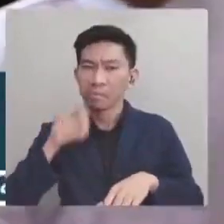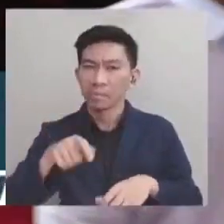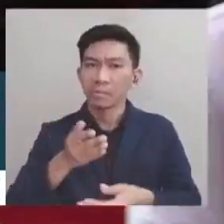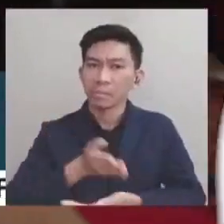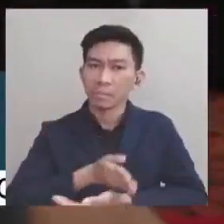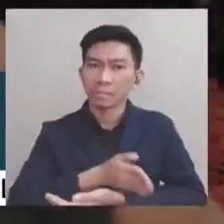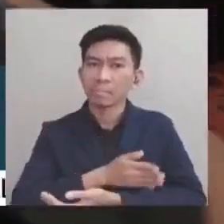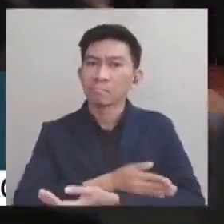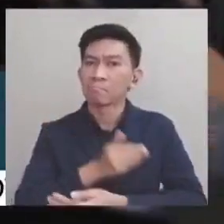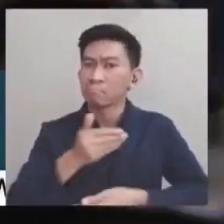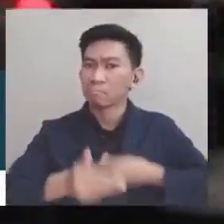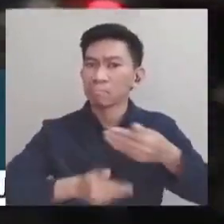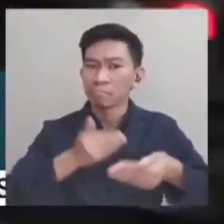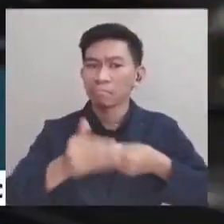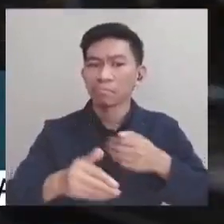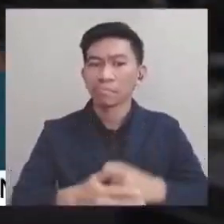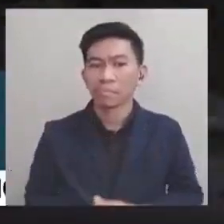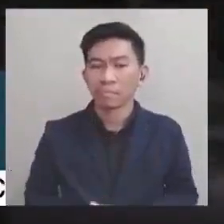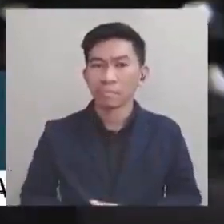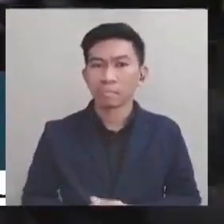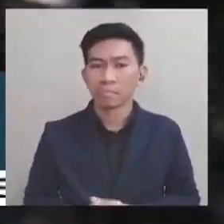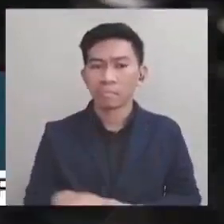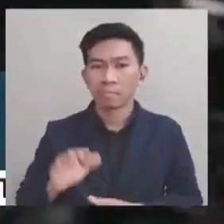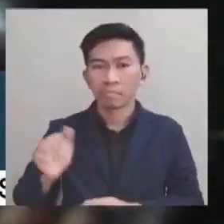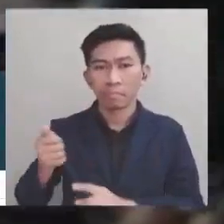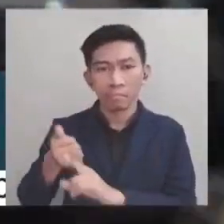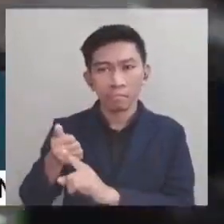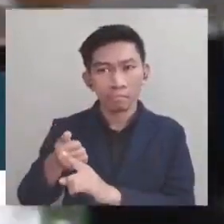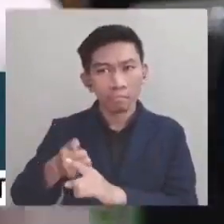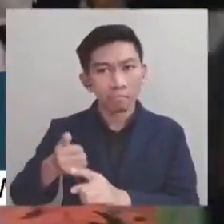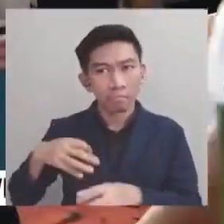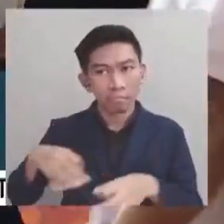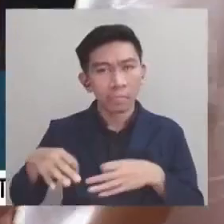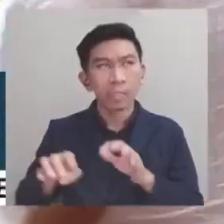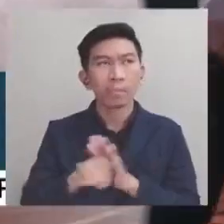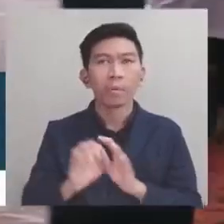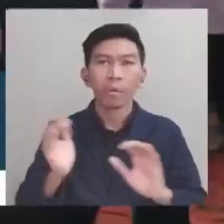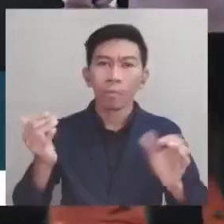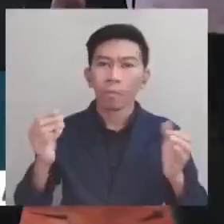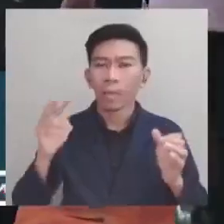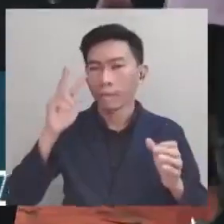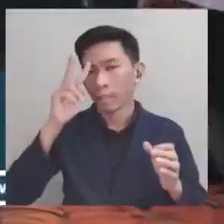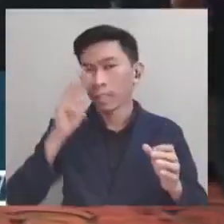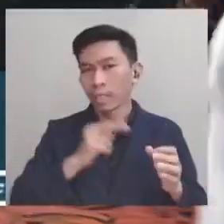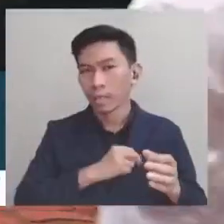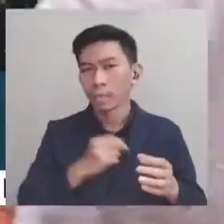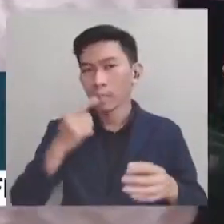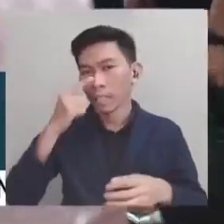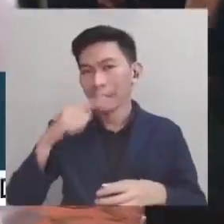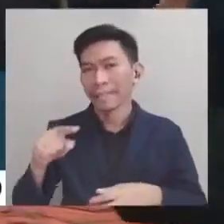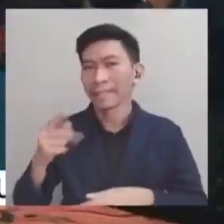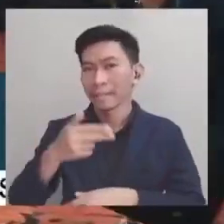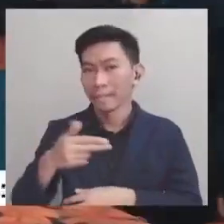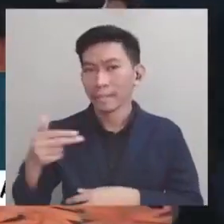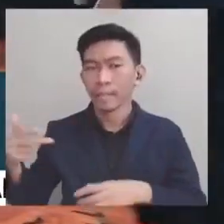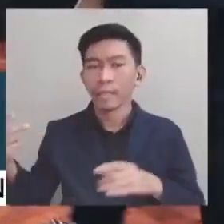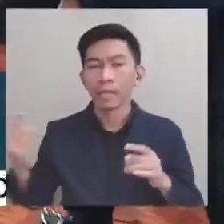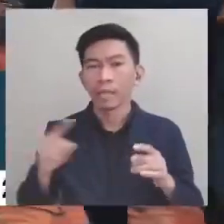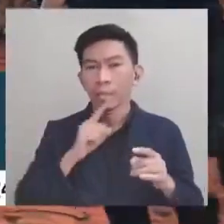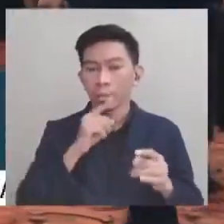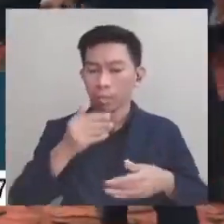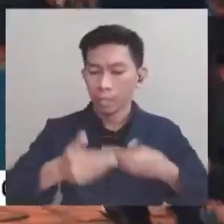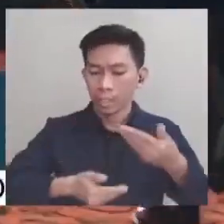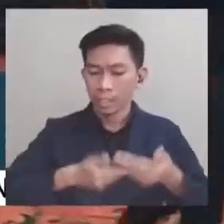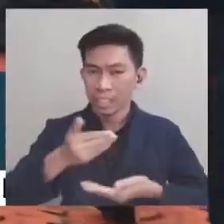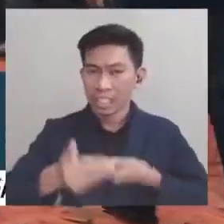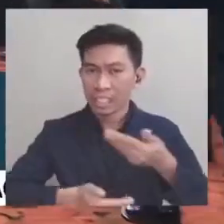Jr. explained that compared to the country's direct competitors such as Vietnam, Thailand, or Indonesia, the processing of permits to do business here in the